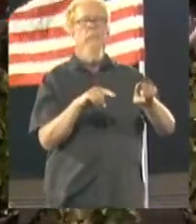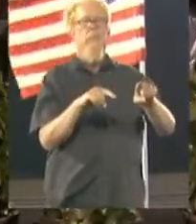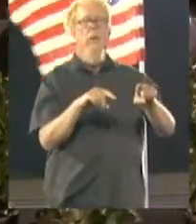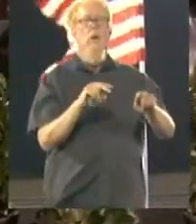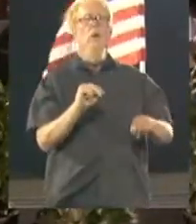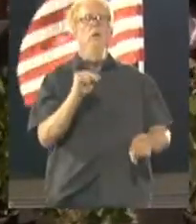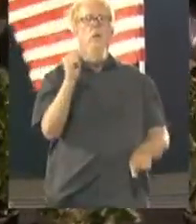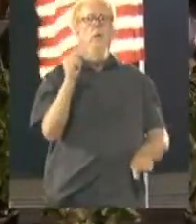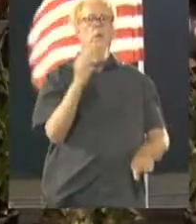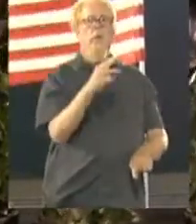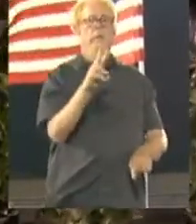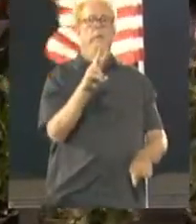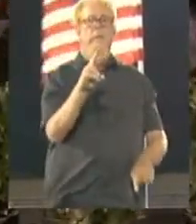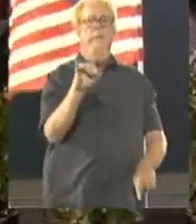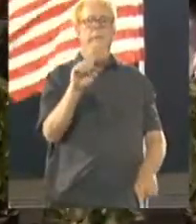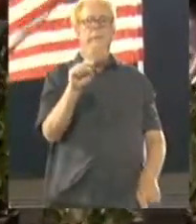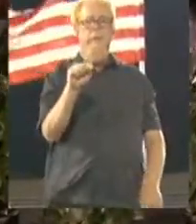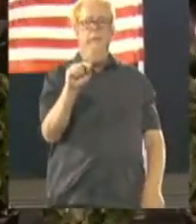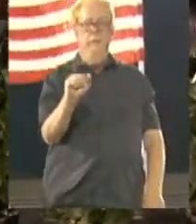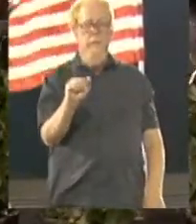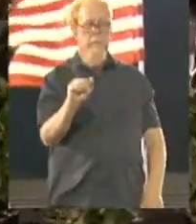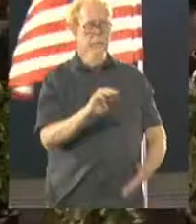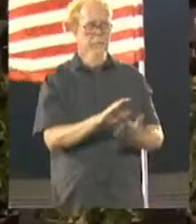Northwest Vista College.